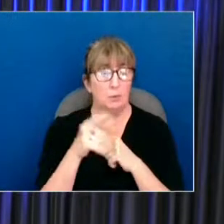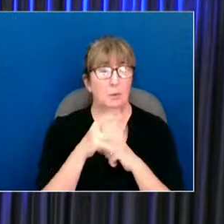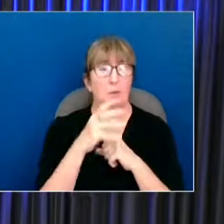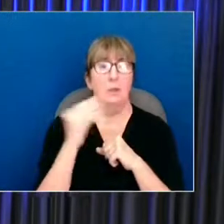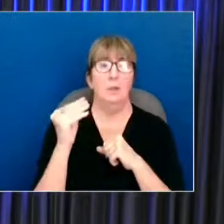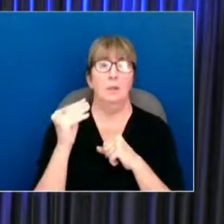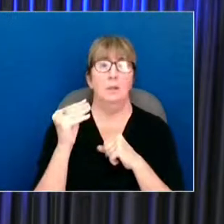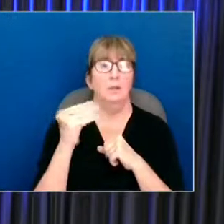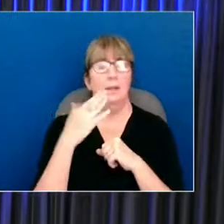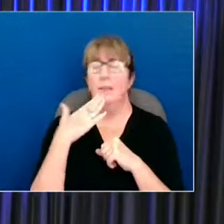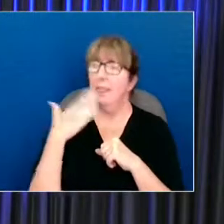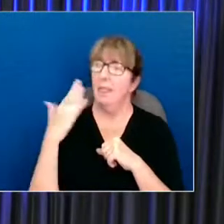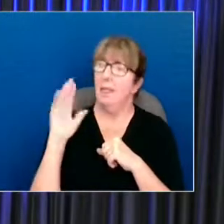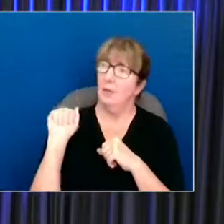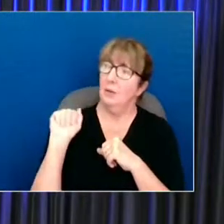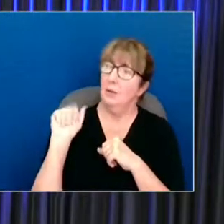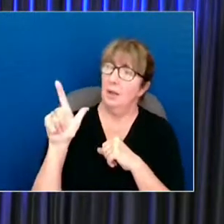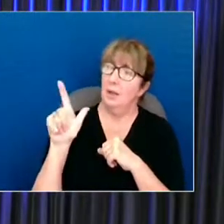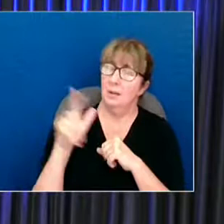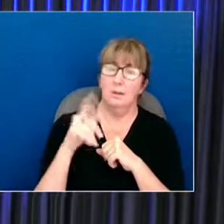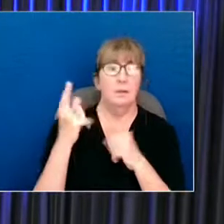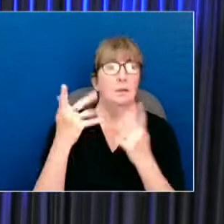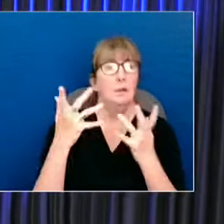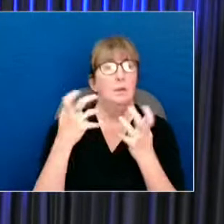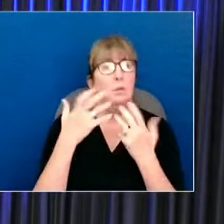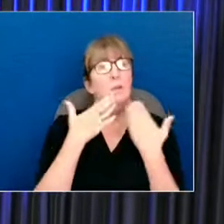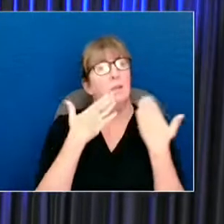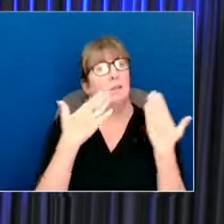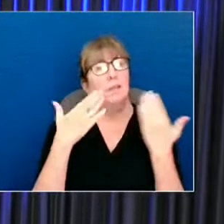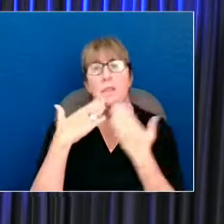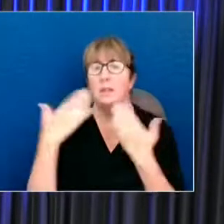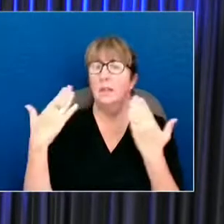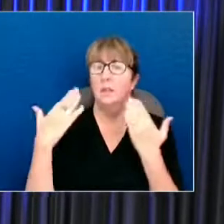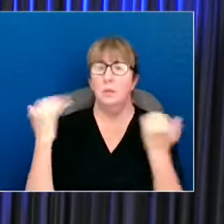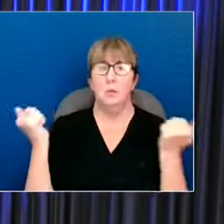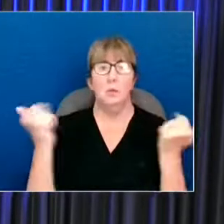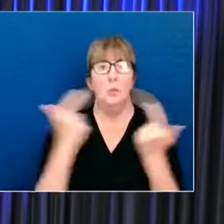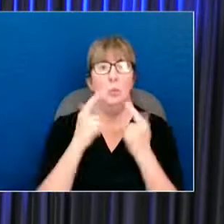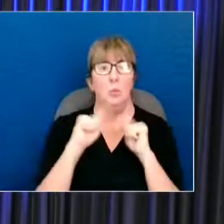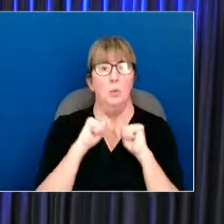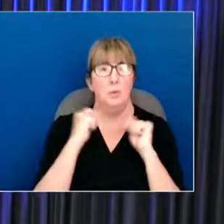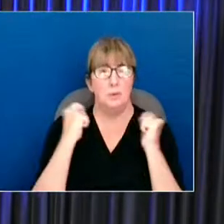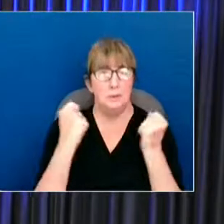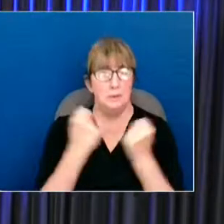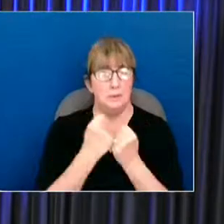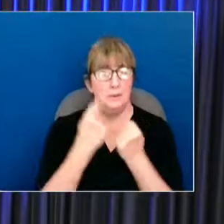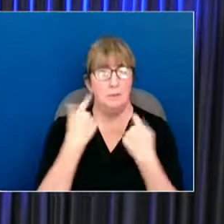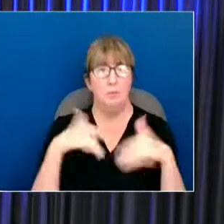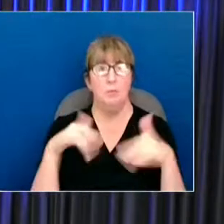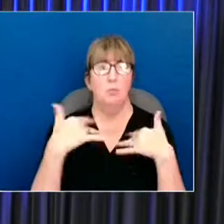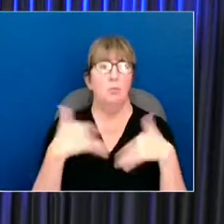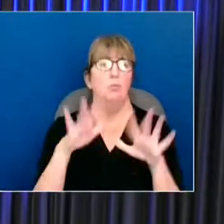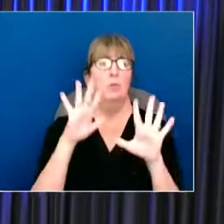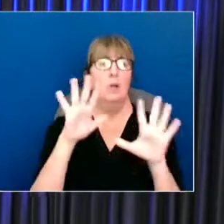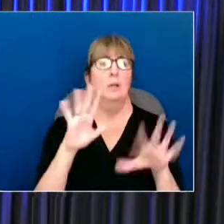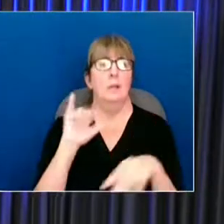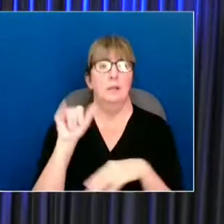Thank you, Al. I just want to thank you in front of the whole team for such an outstanding job. There's a